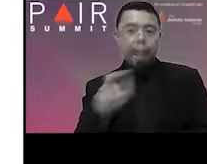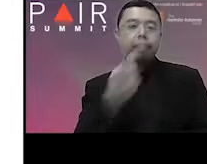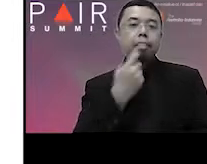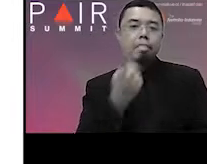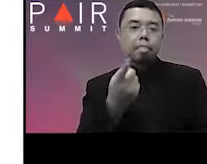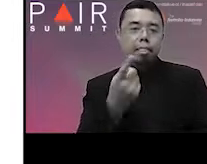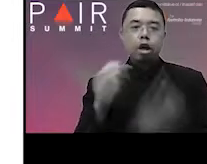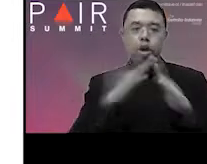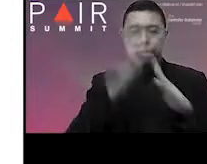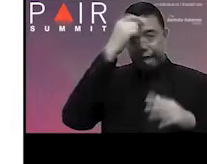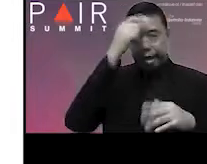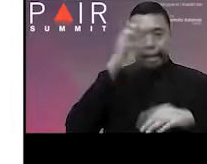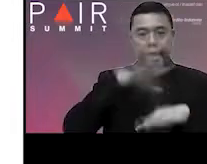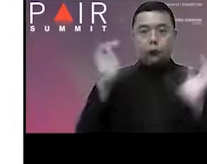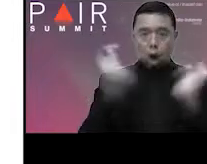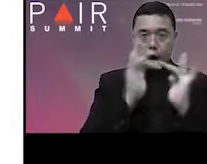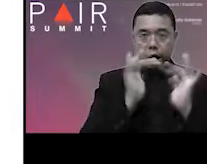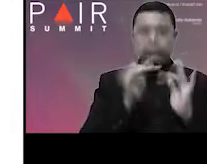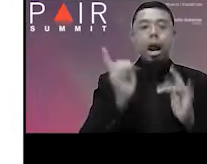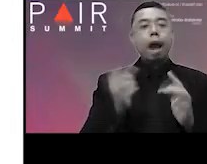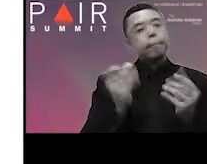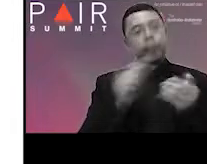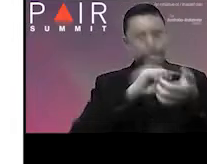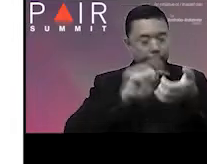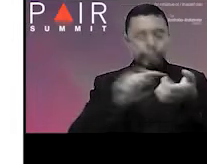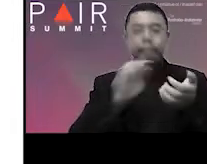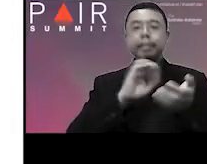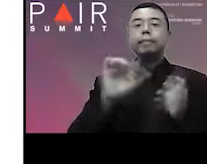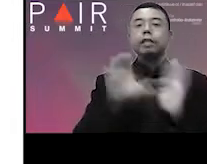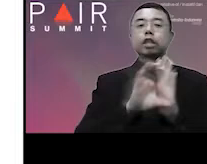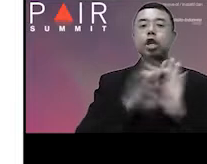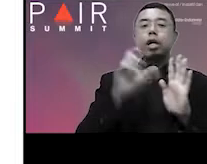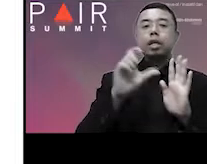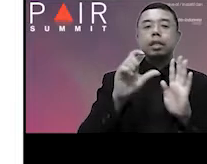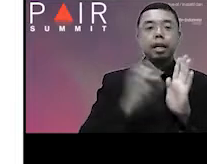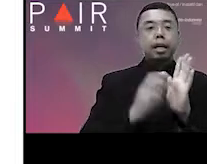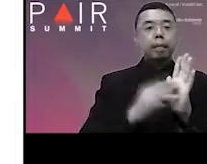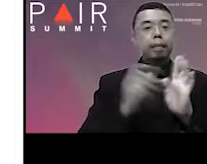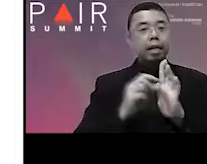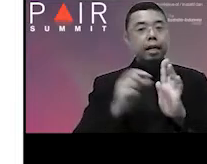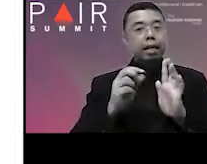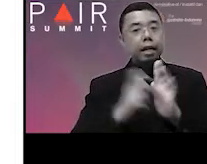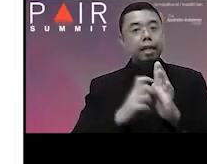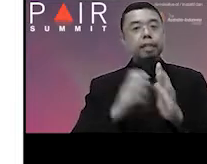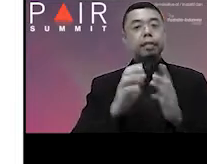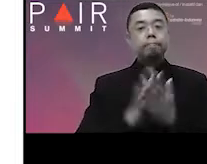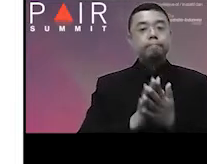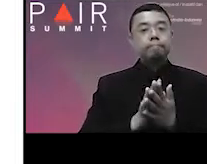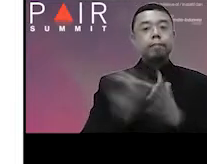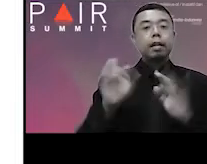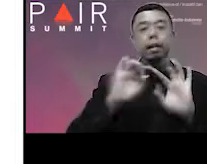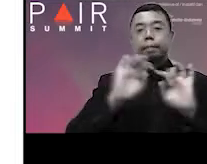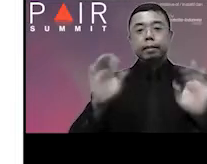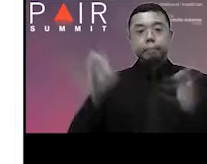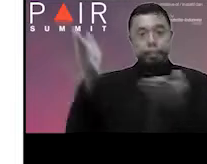provincial applications such as CMS, COVID Tresem, and SysKLB. Well,